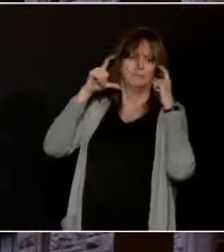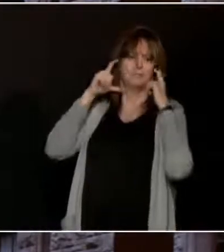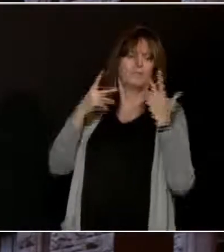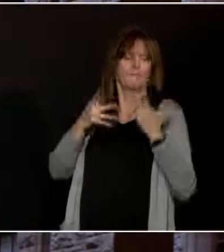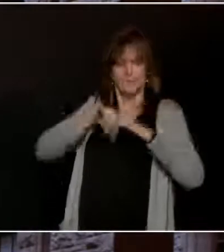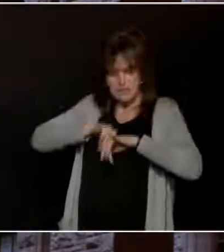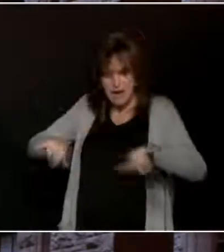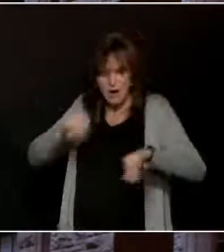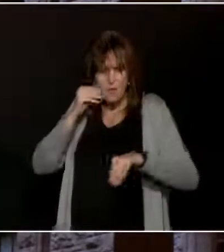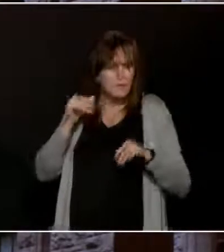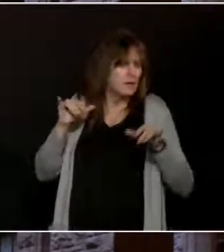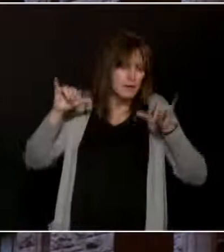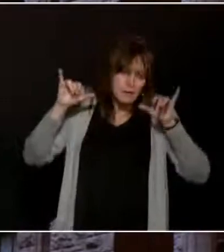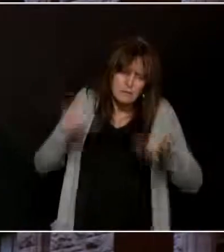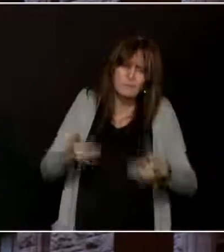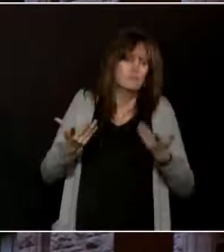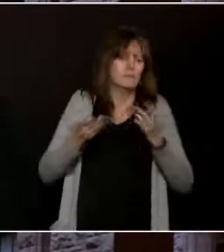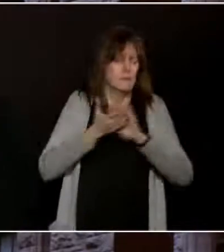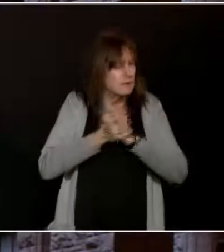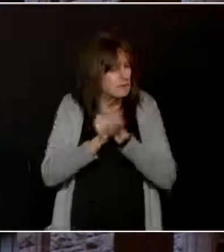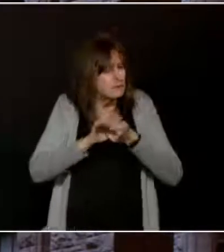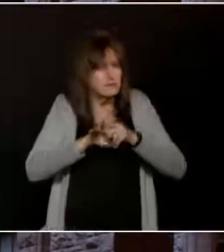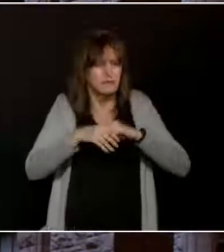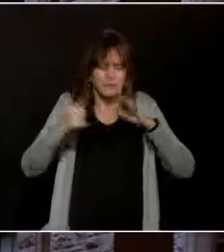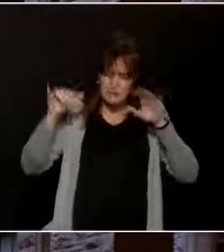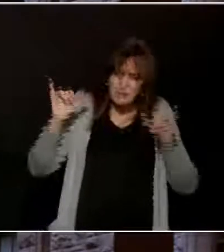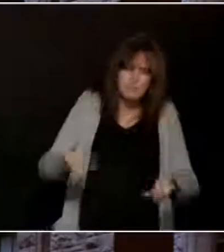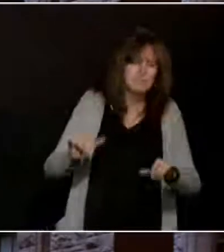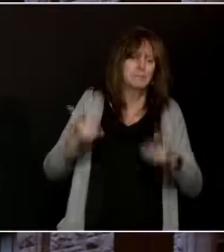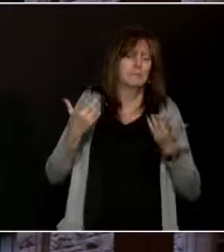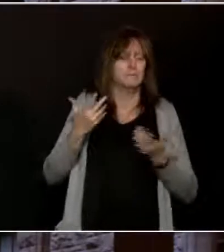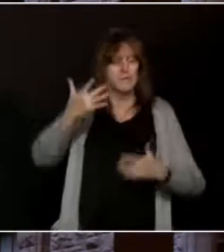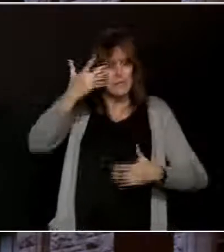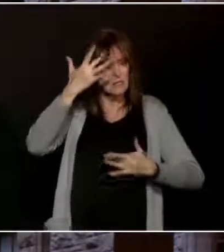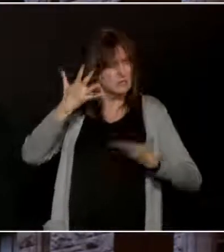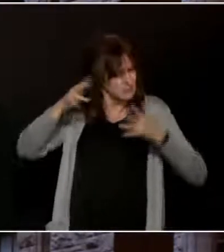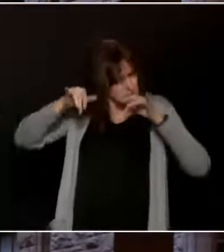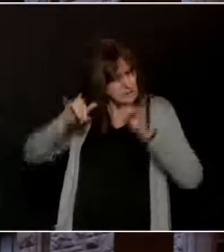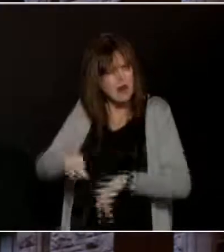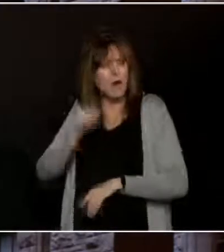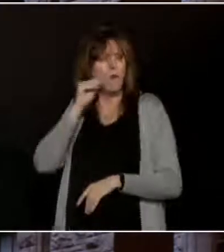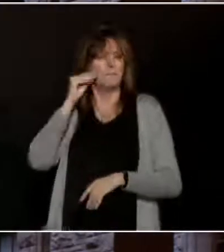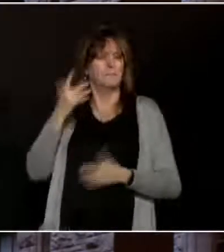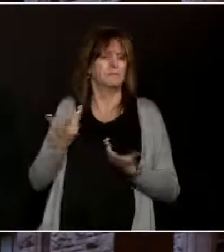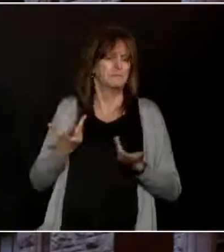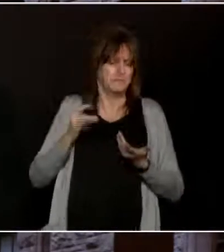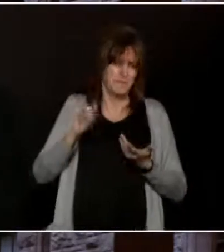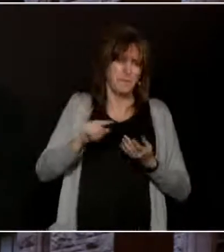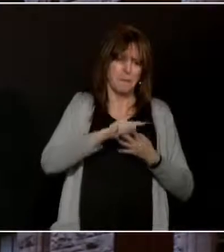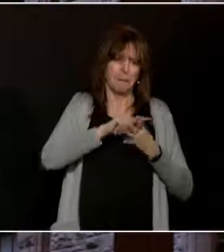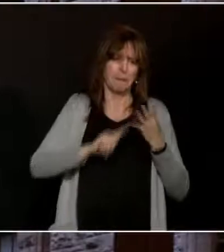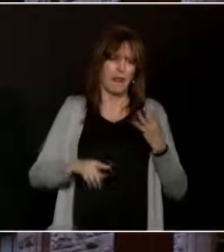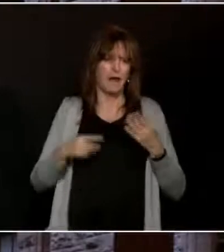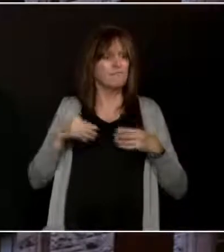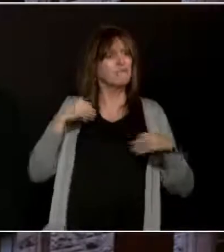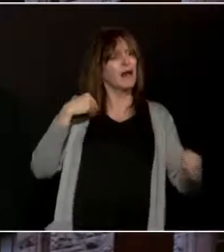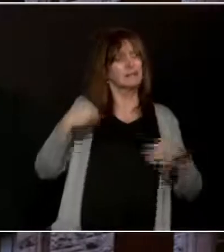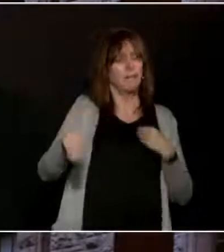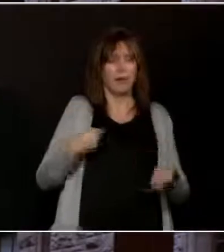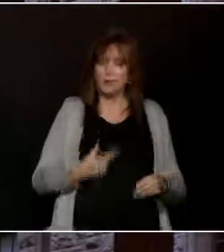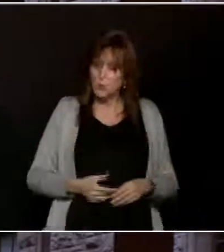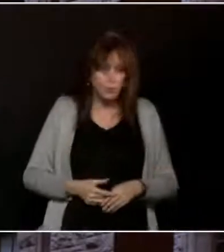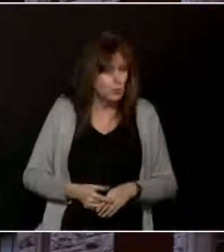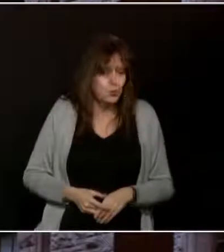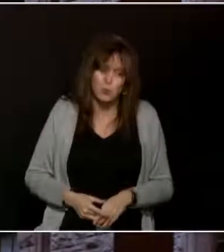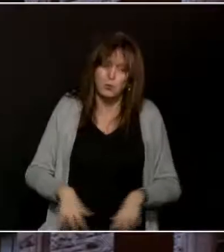to do proper hand hygiene. You still have to stay home if you're sick. Those are not released or relaxed in the lighter